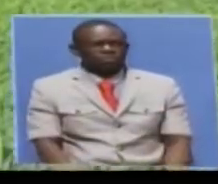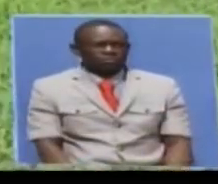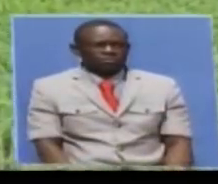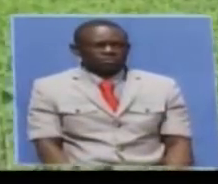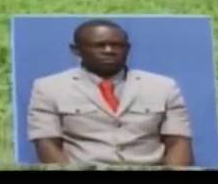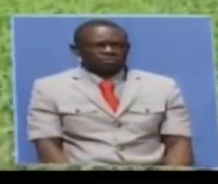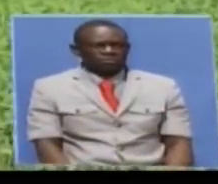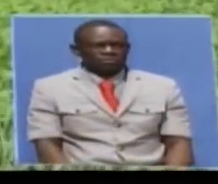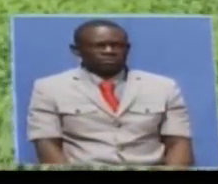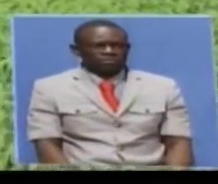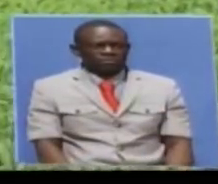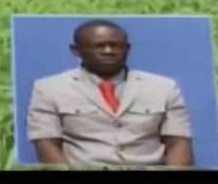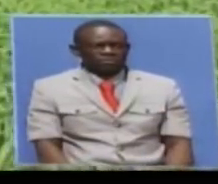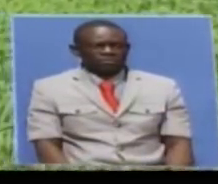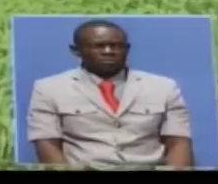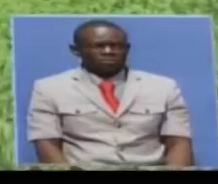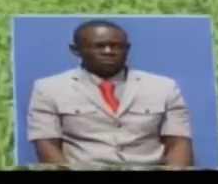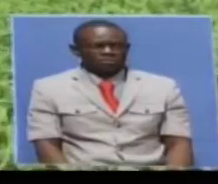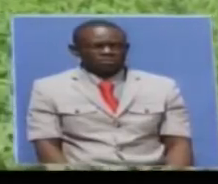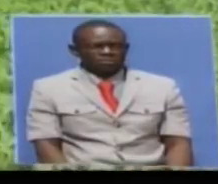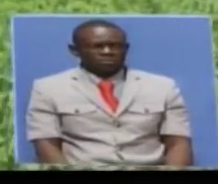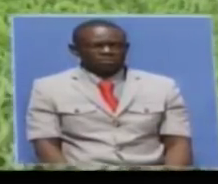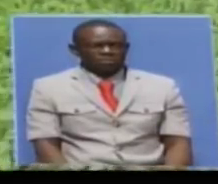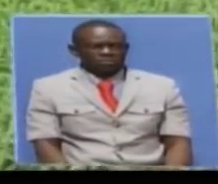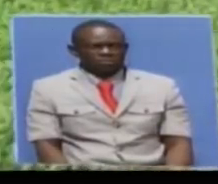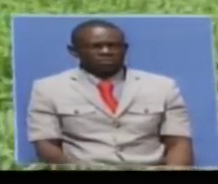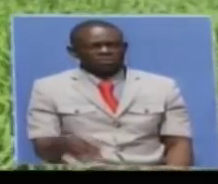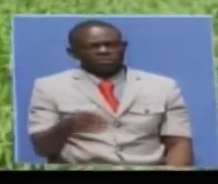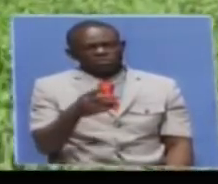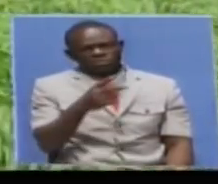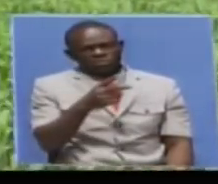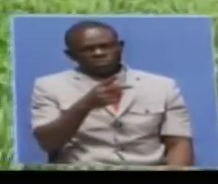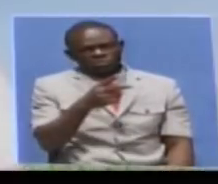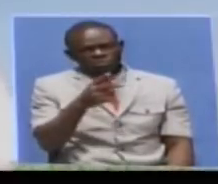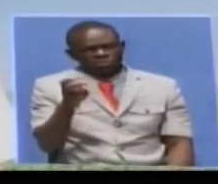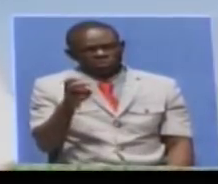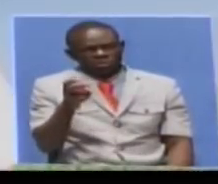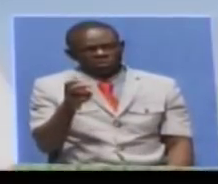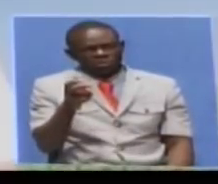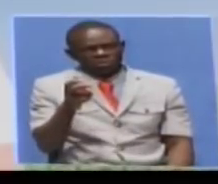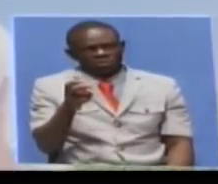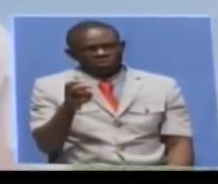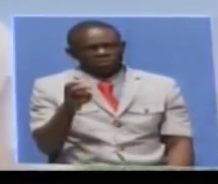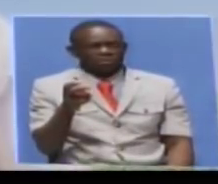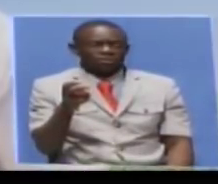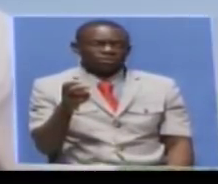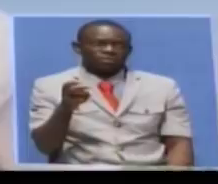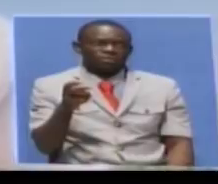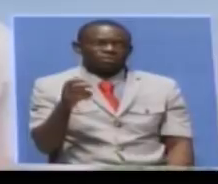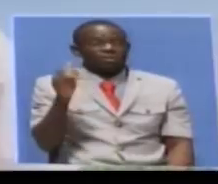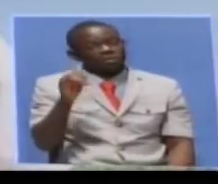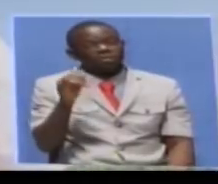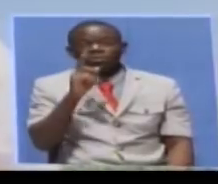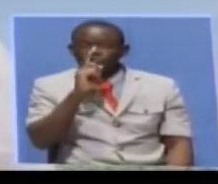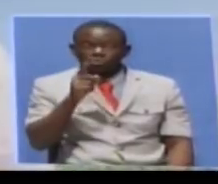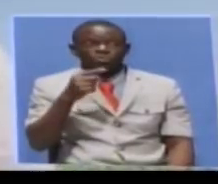mean, there was 52 hectares here. We gave them 200 hectares of the farm. So how far that is true? What is a problem for